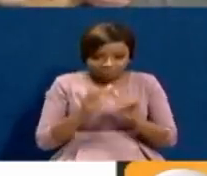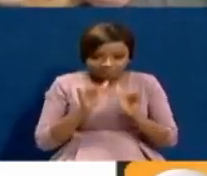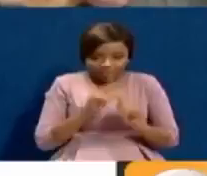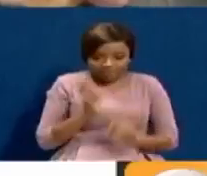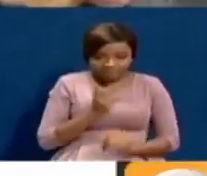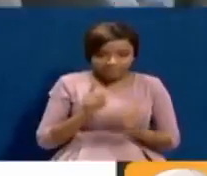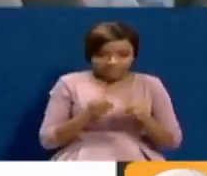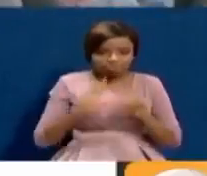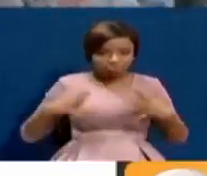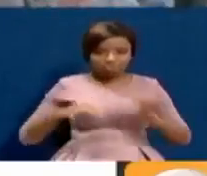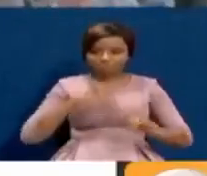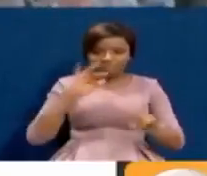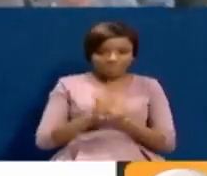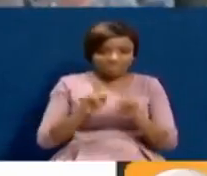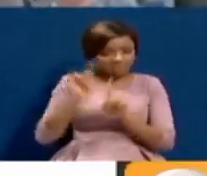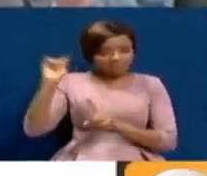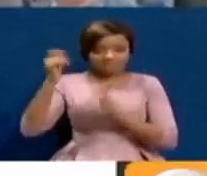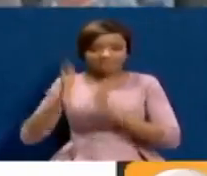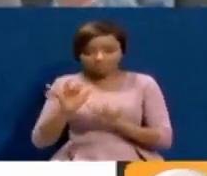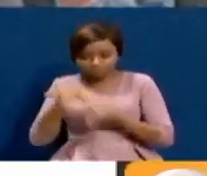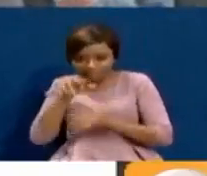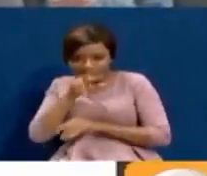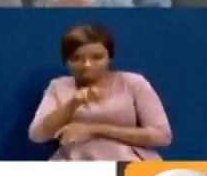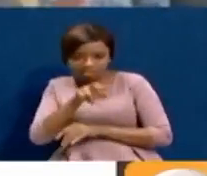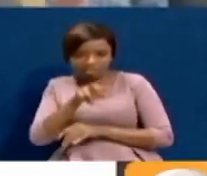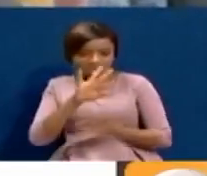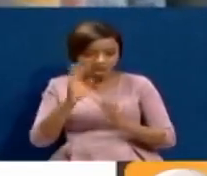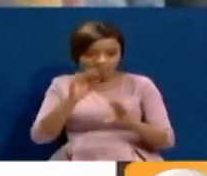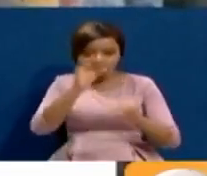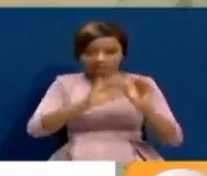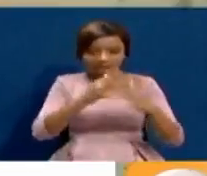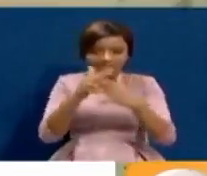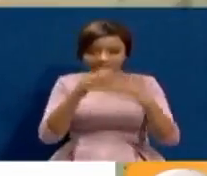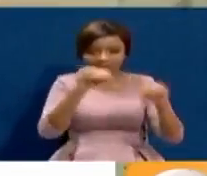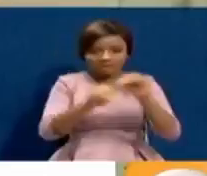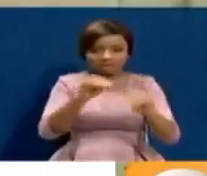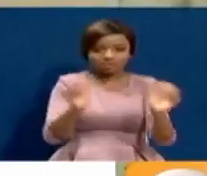Biden, and millions that include Kenyans taking interest in the American